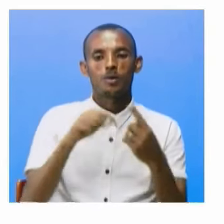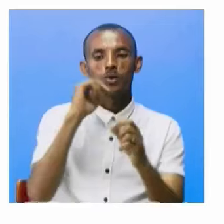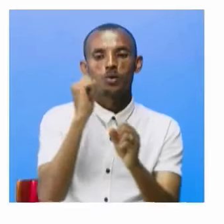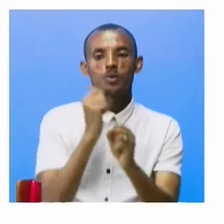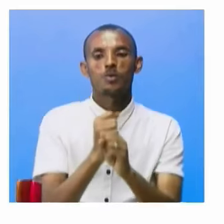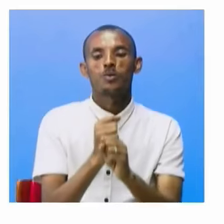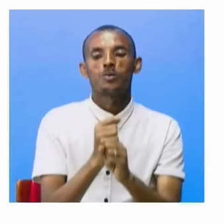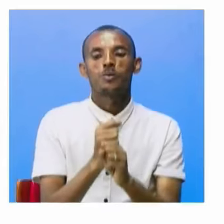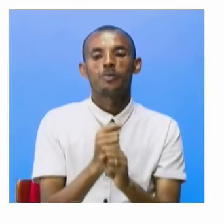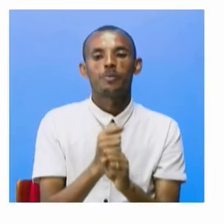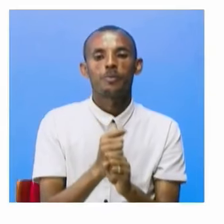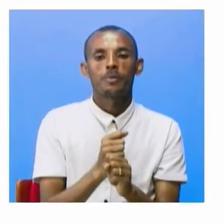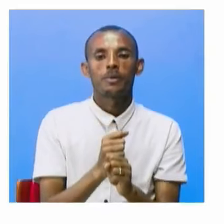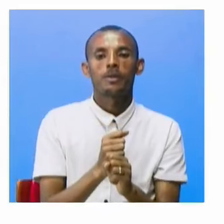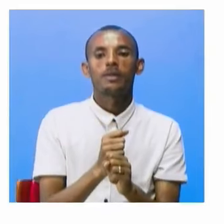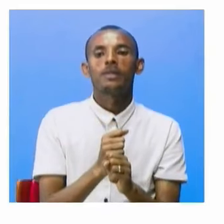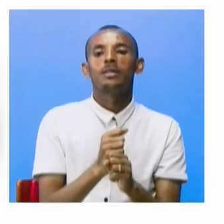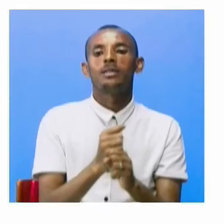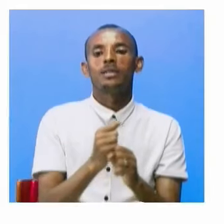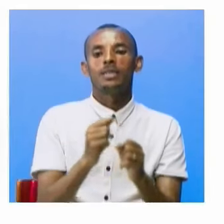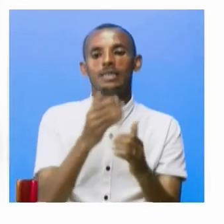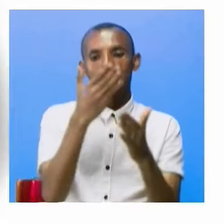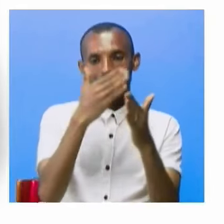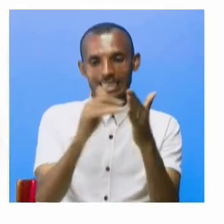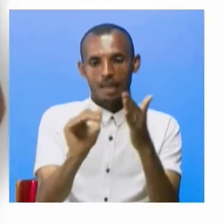some exercise